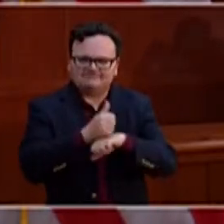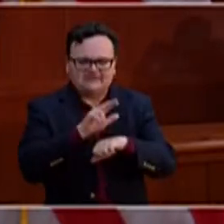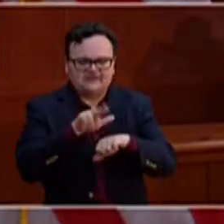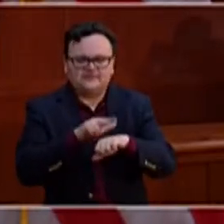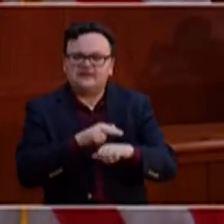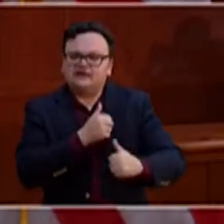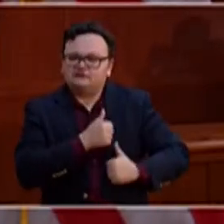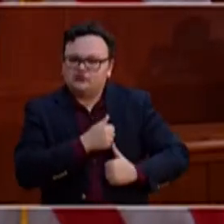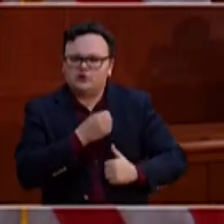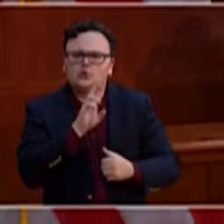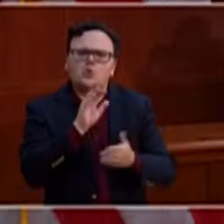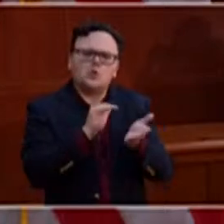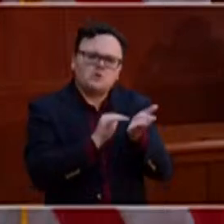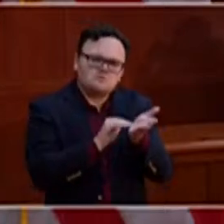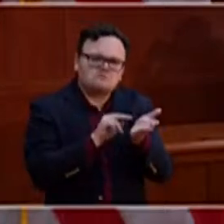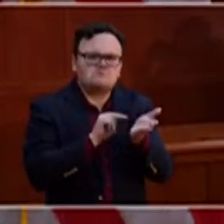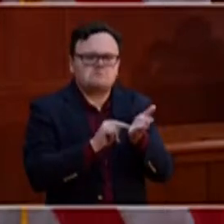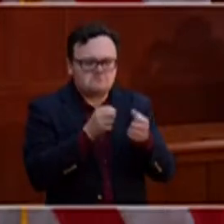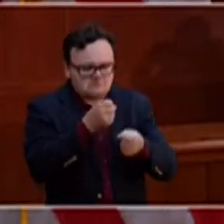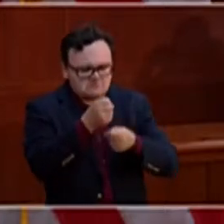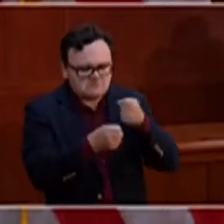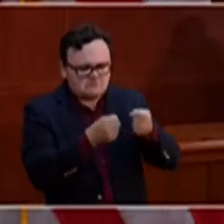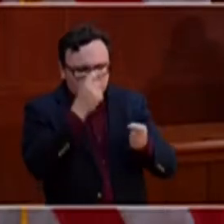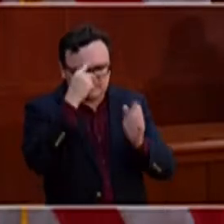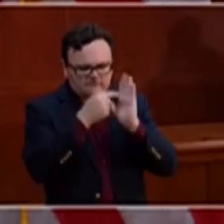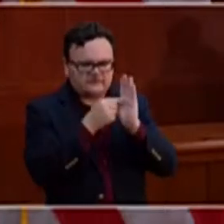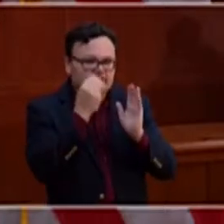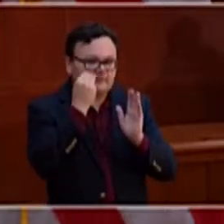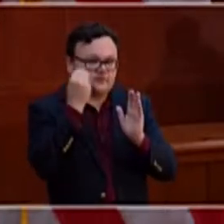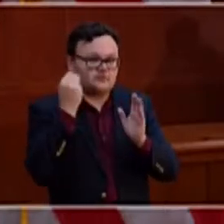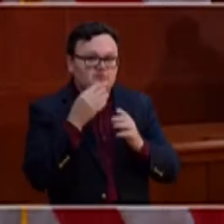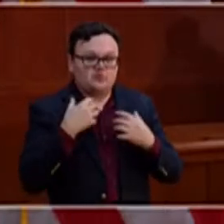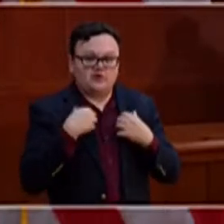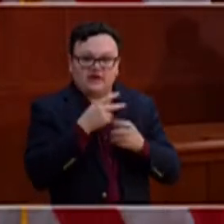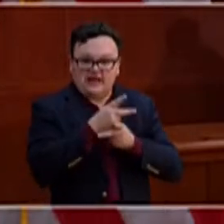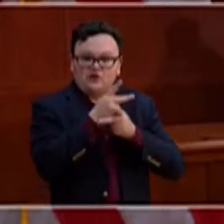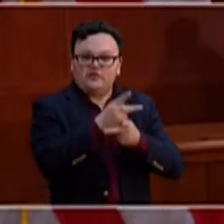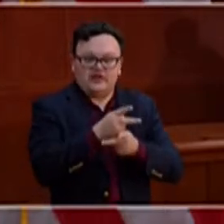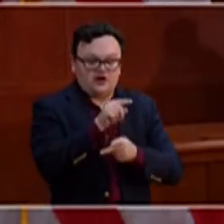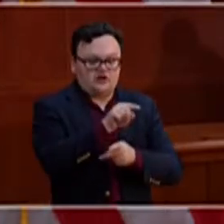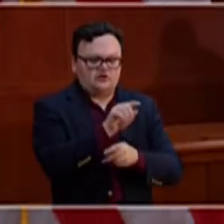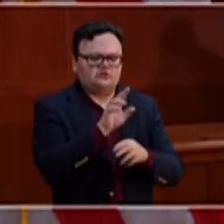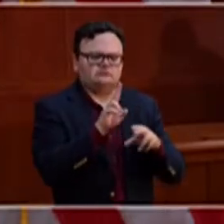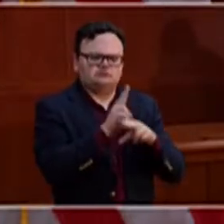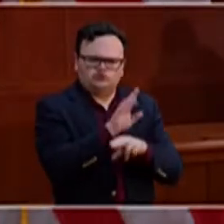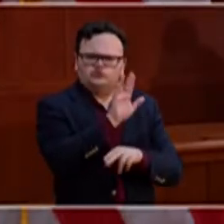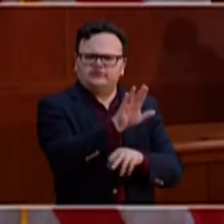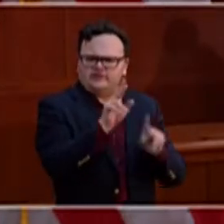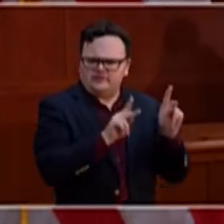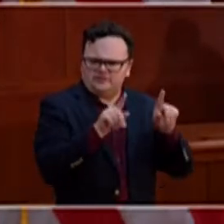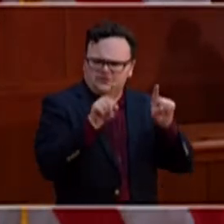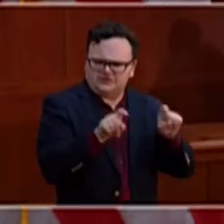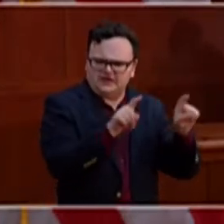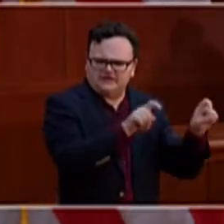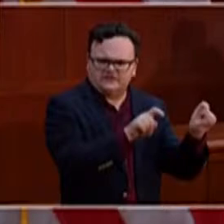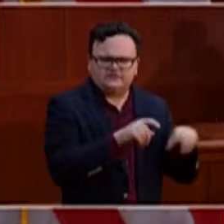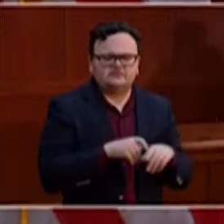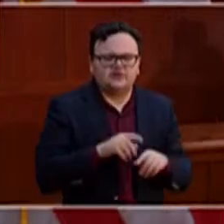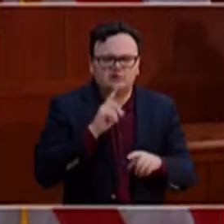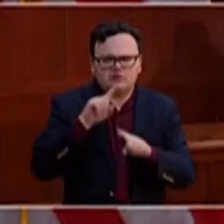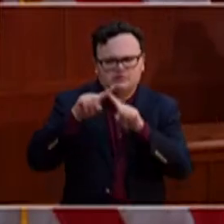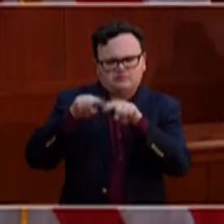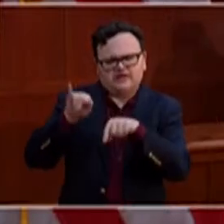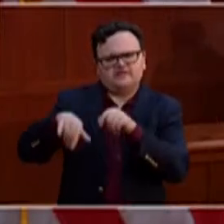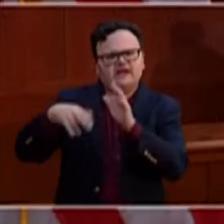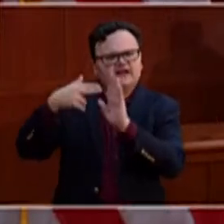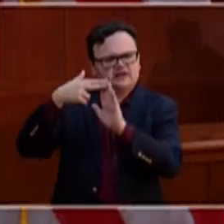Some of them, we have hospital folks, like Memorial Healthcare has folks. But we've really relied on that for that. So it's been helpful. As we started